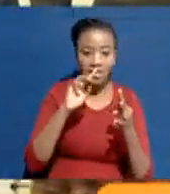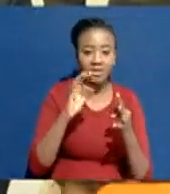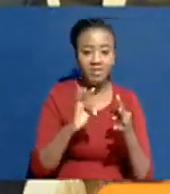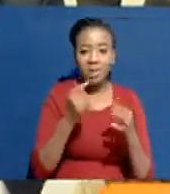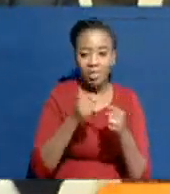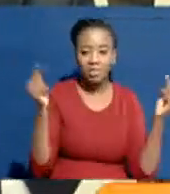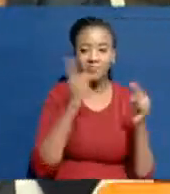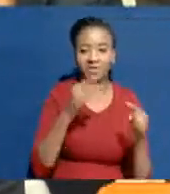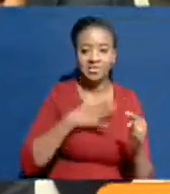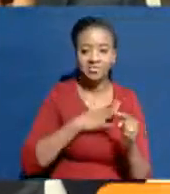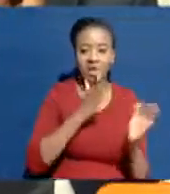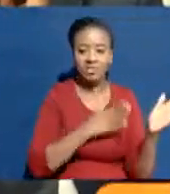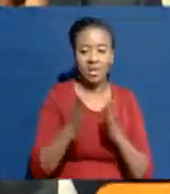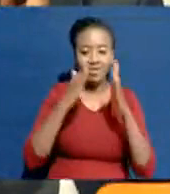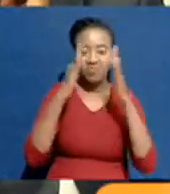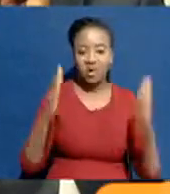plan on housing.